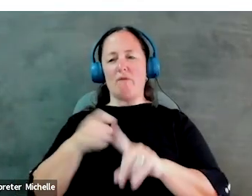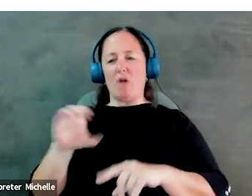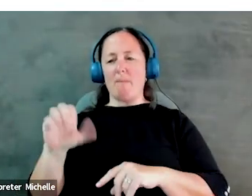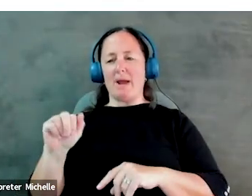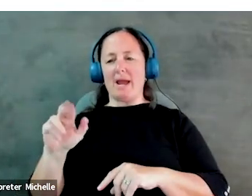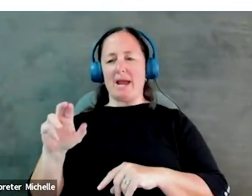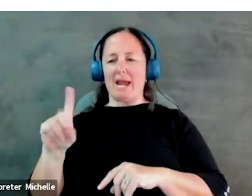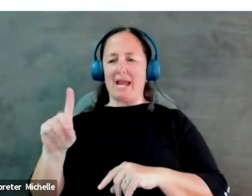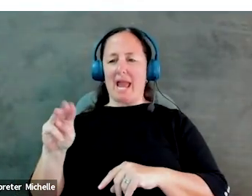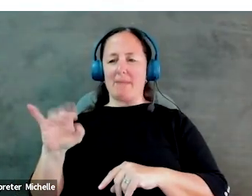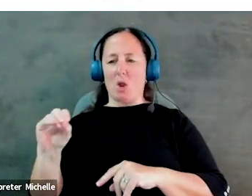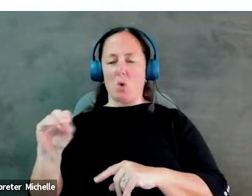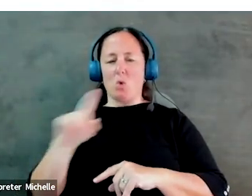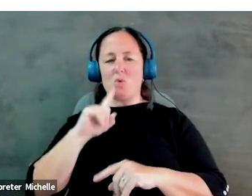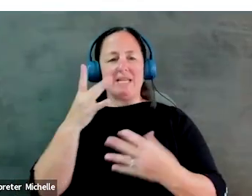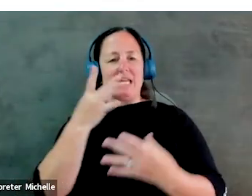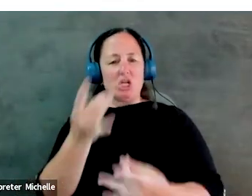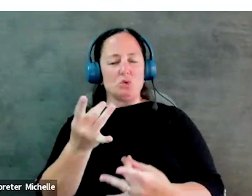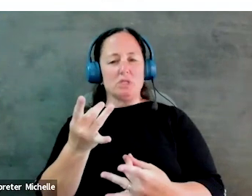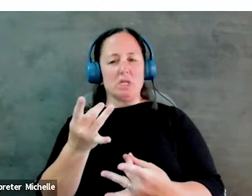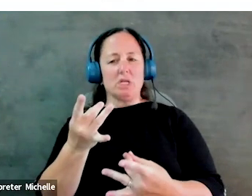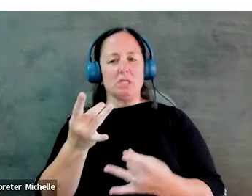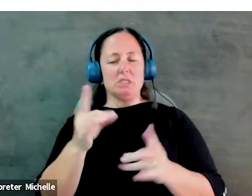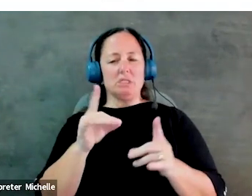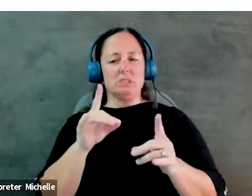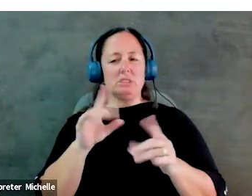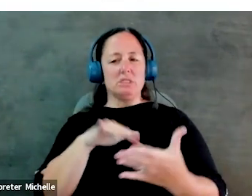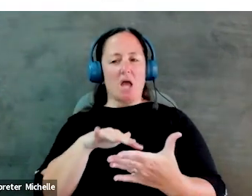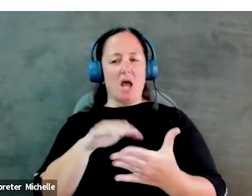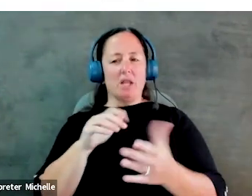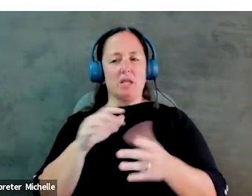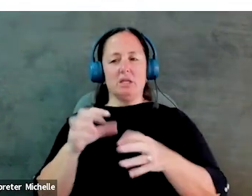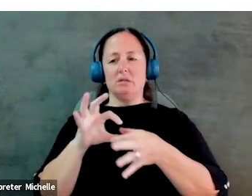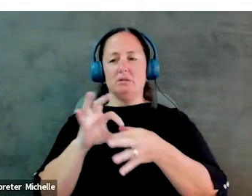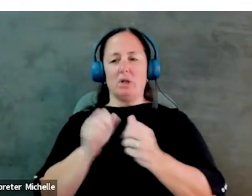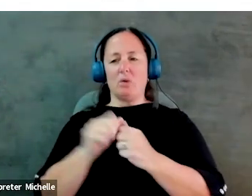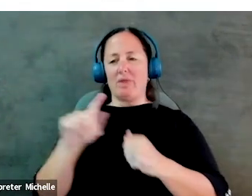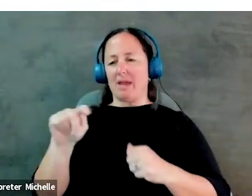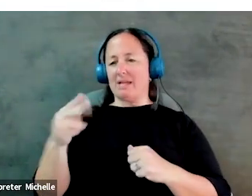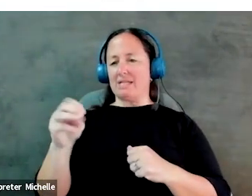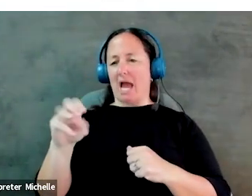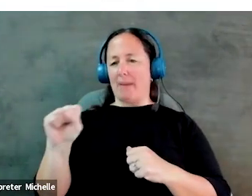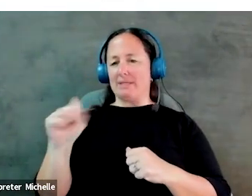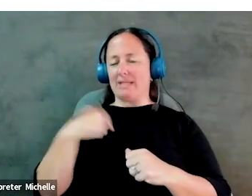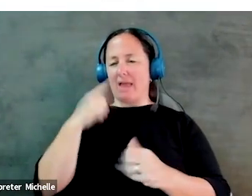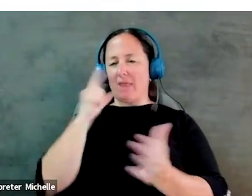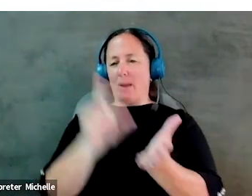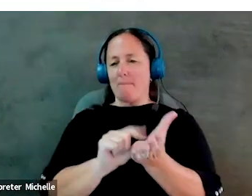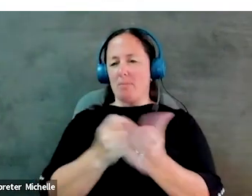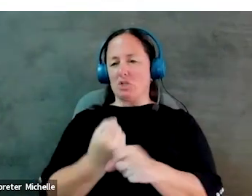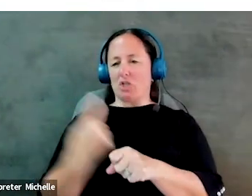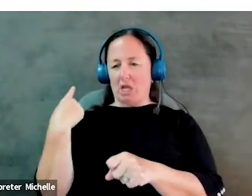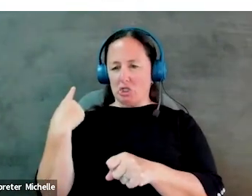cadmium. There's a very interesting one by Thomas, which was published last